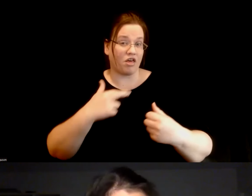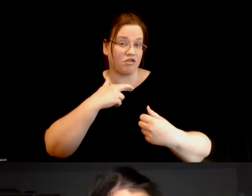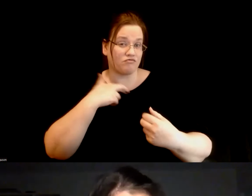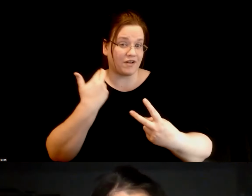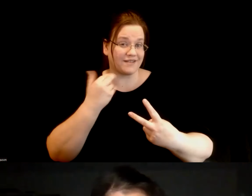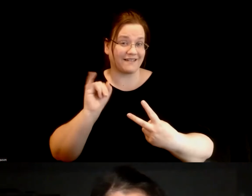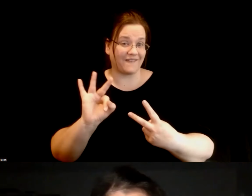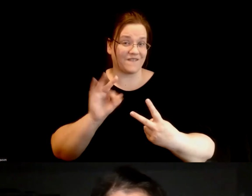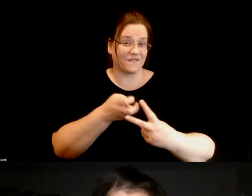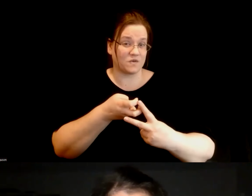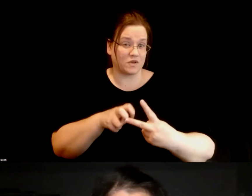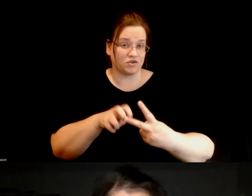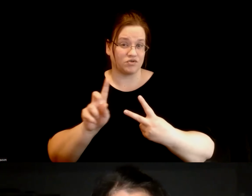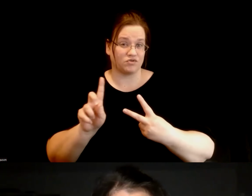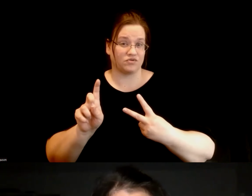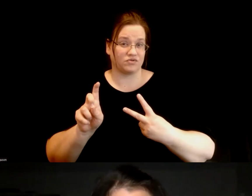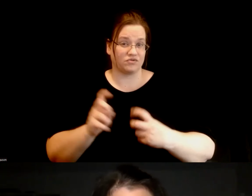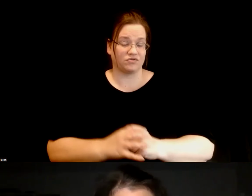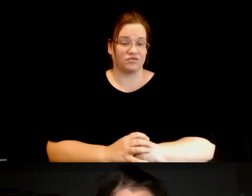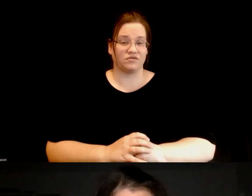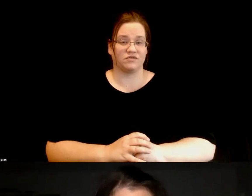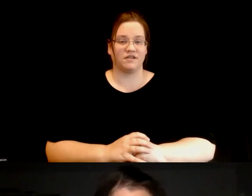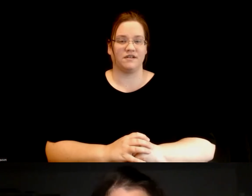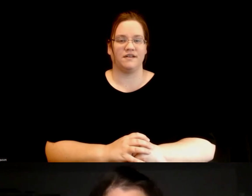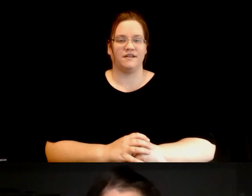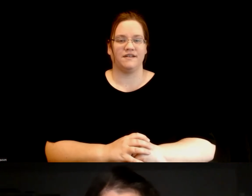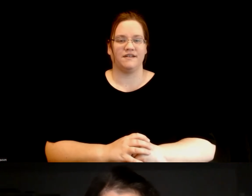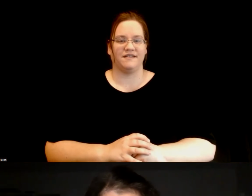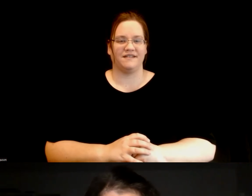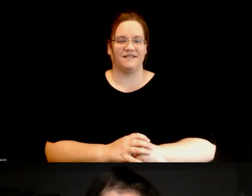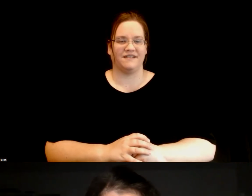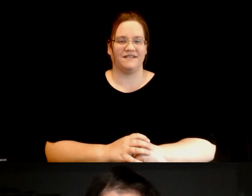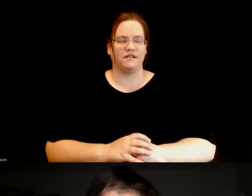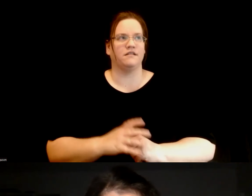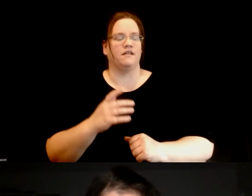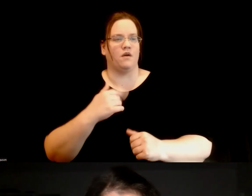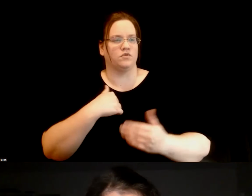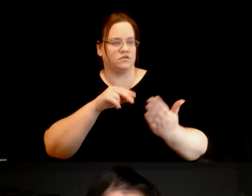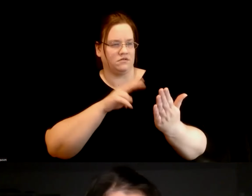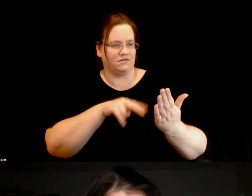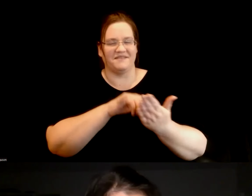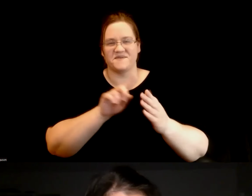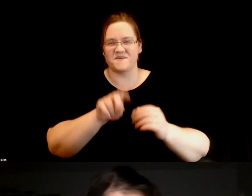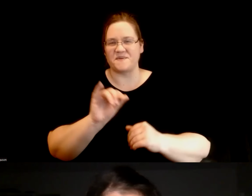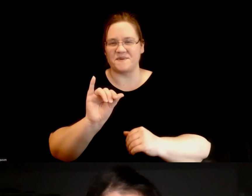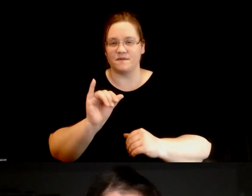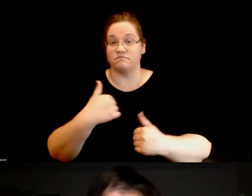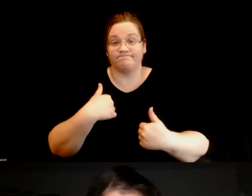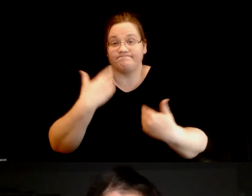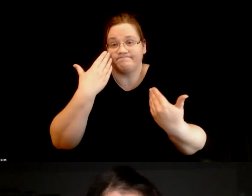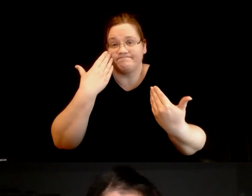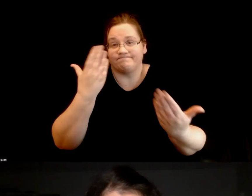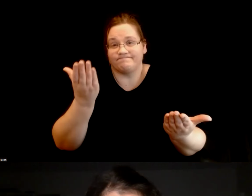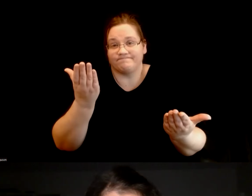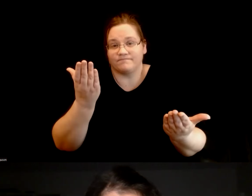involved in doing so? I was just looking at this question too, and we don't know.